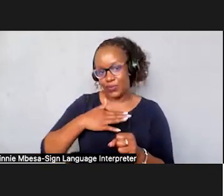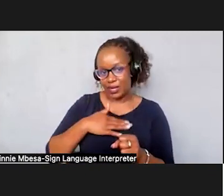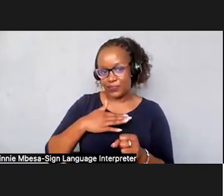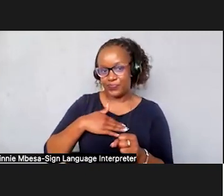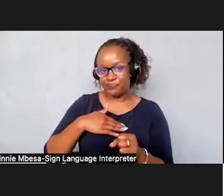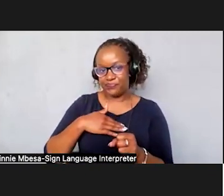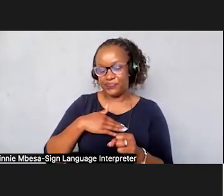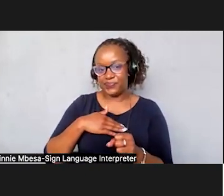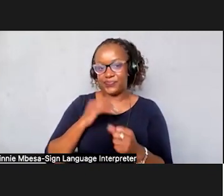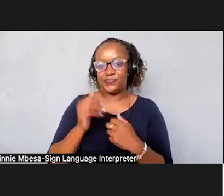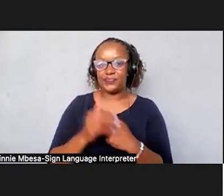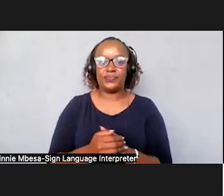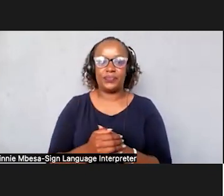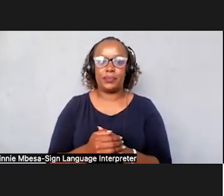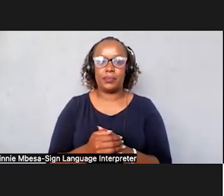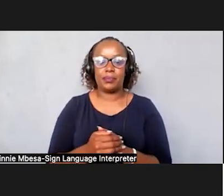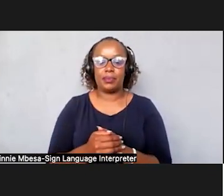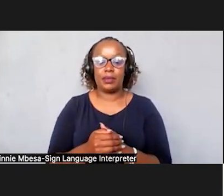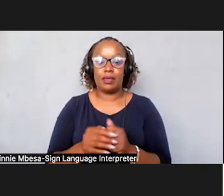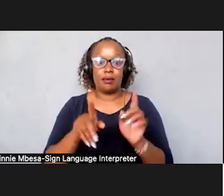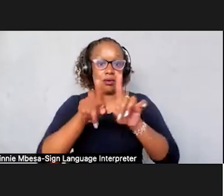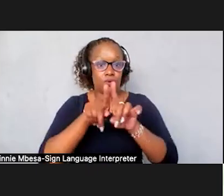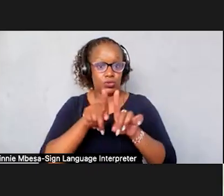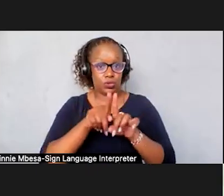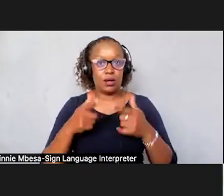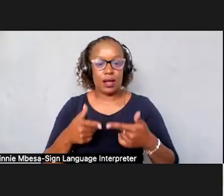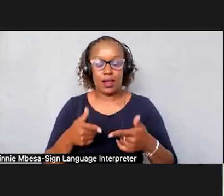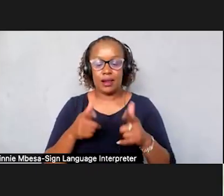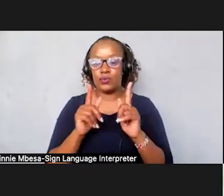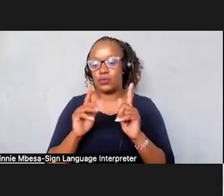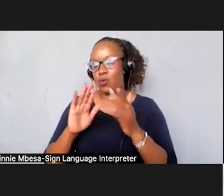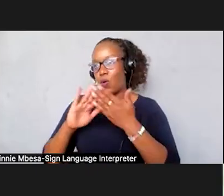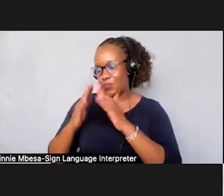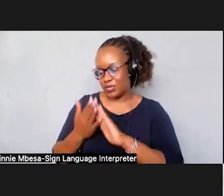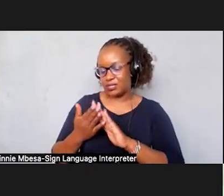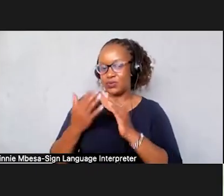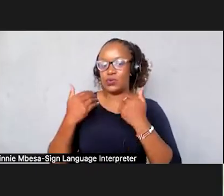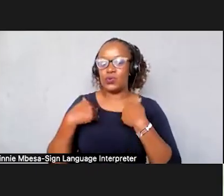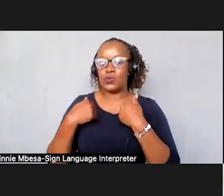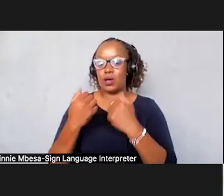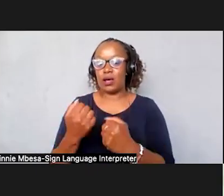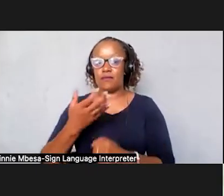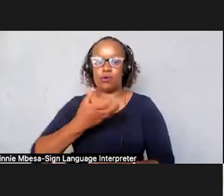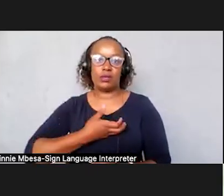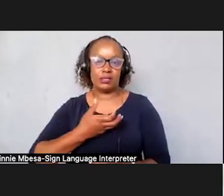Moreover, it also allowed the community to have ownership and to bring about